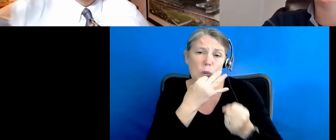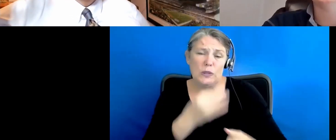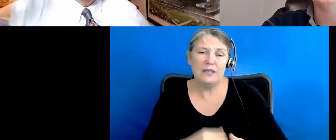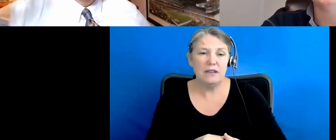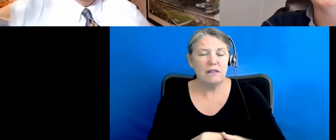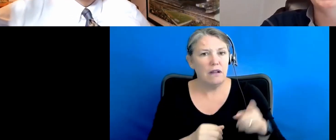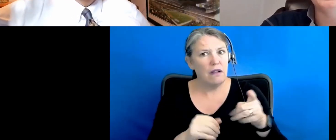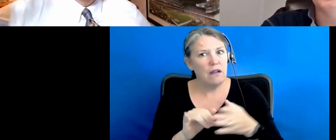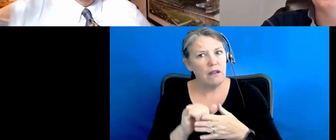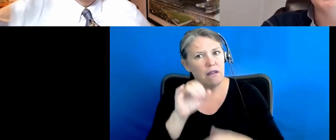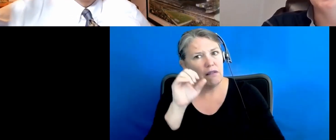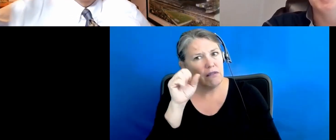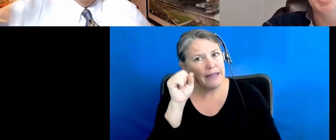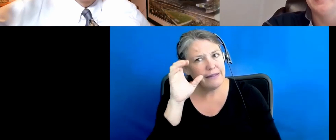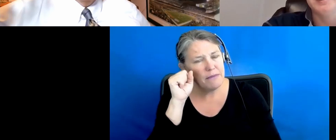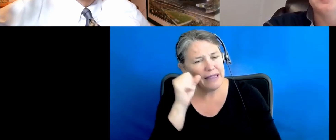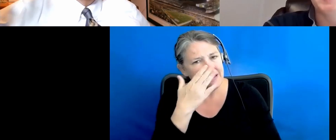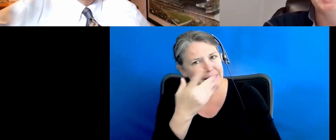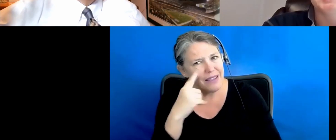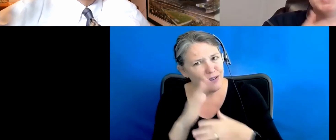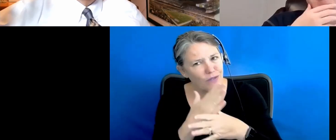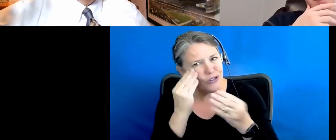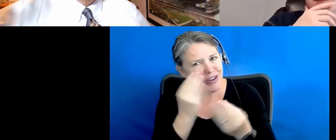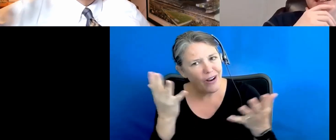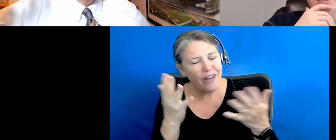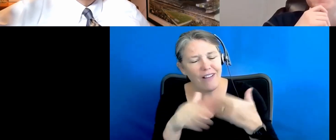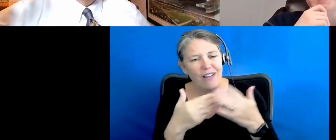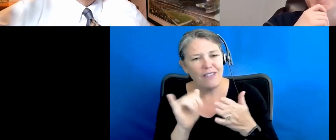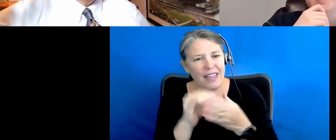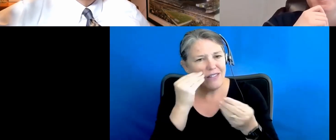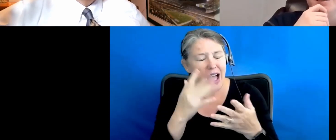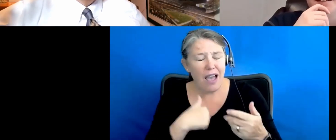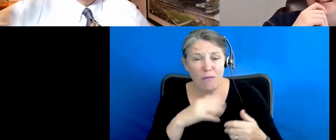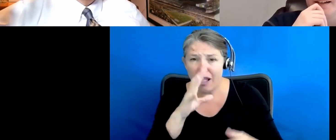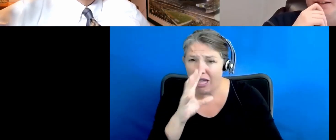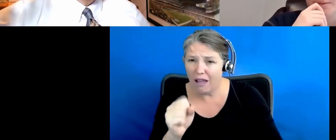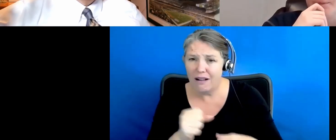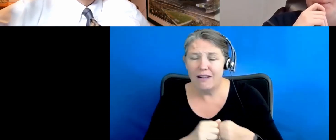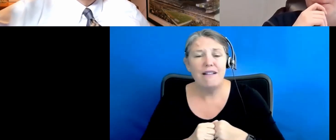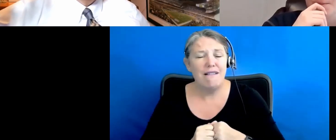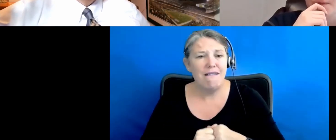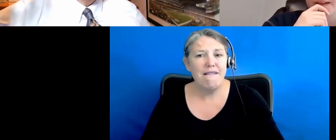That's amazing. Andres, thank you so much for sharing all that information. It's very captivating.